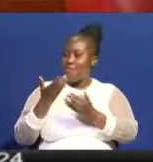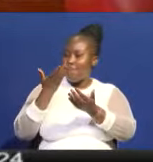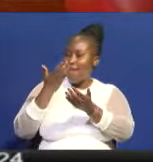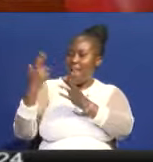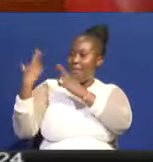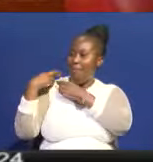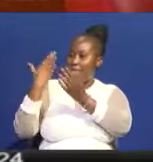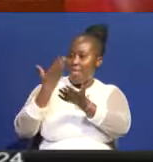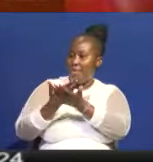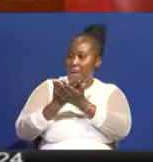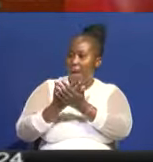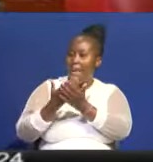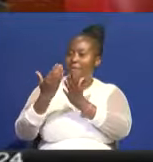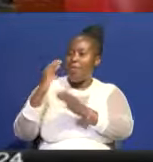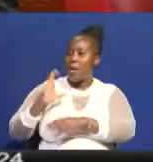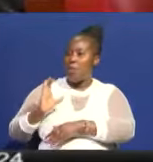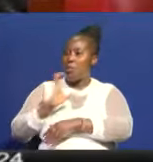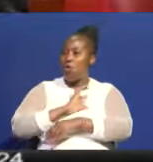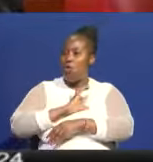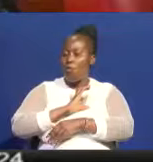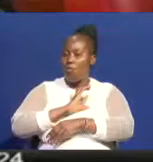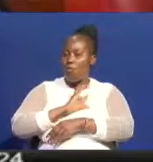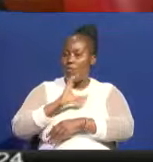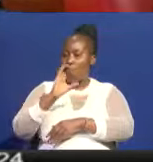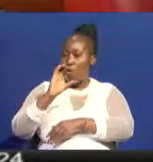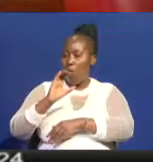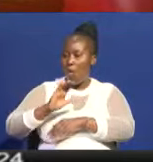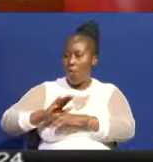before a commissioner for oaths.